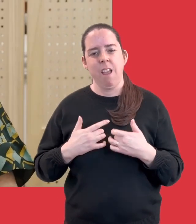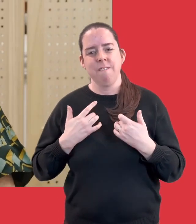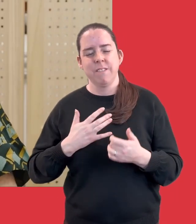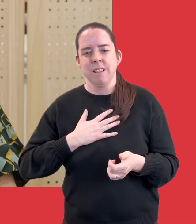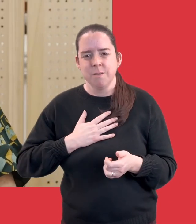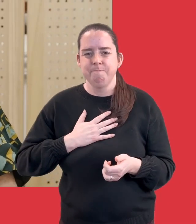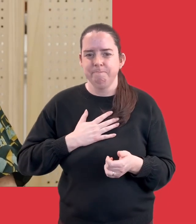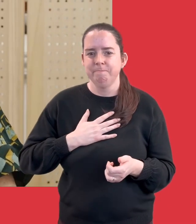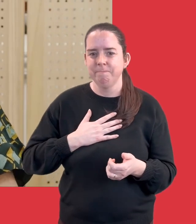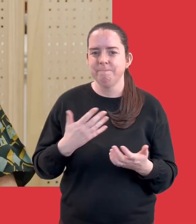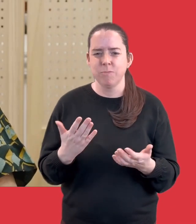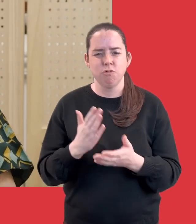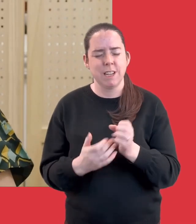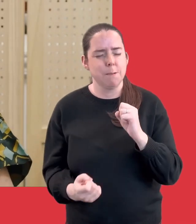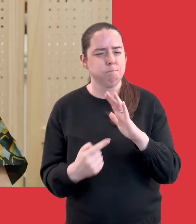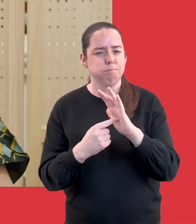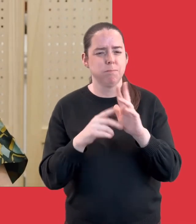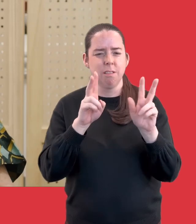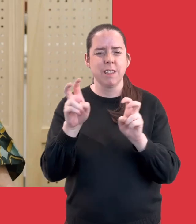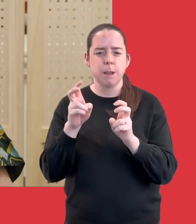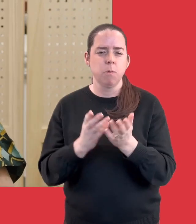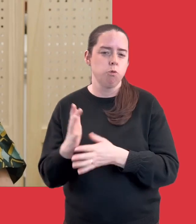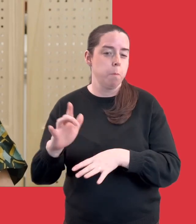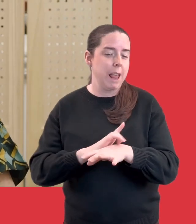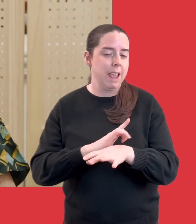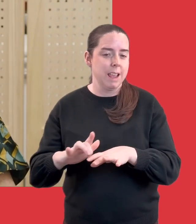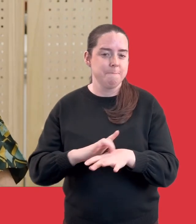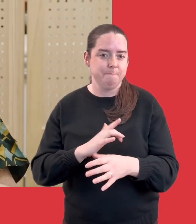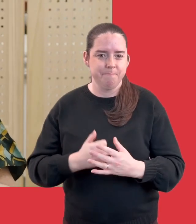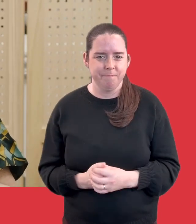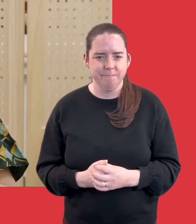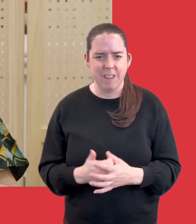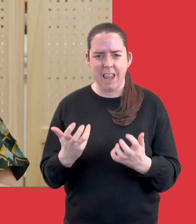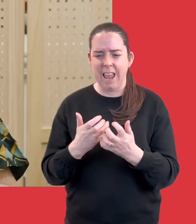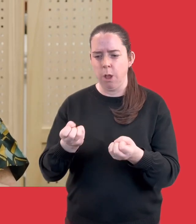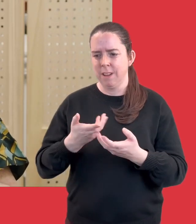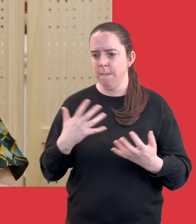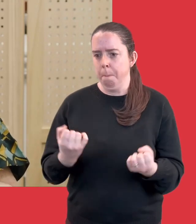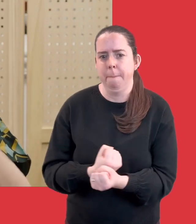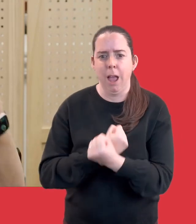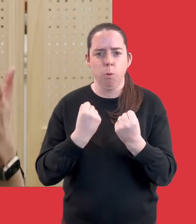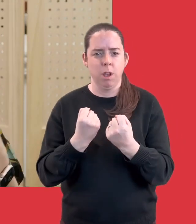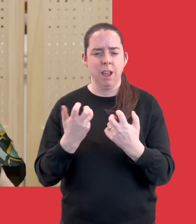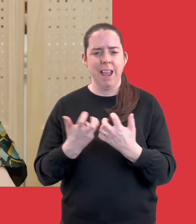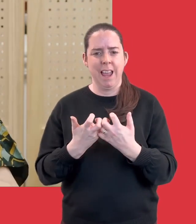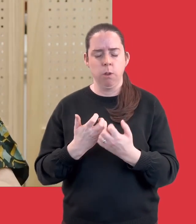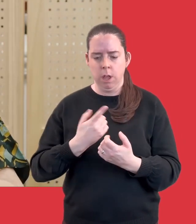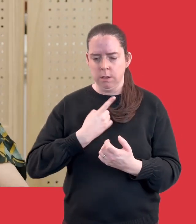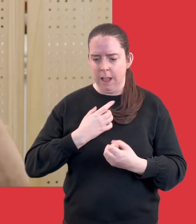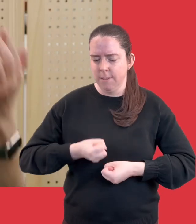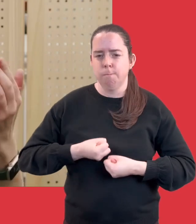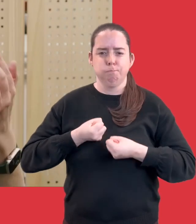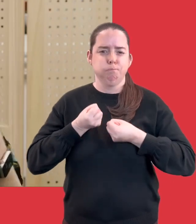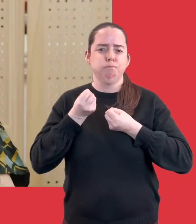creativity, I would say, is also a really super important theme in the play. How that gives us power and how we